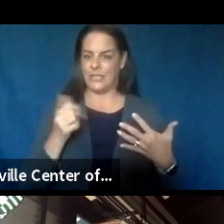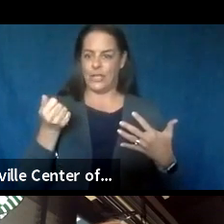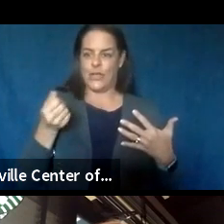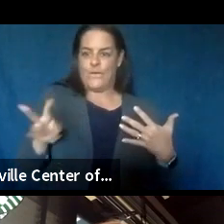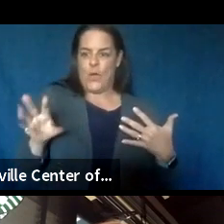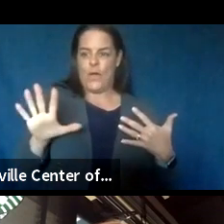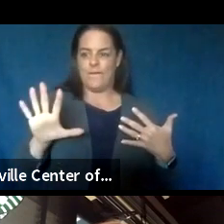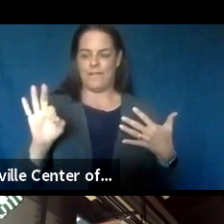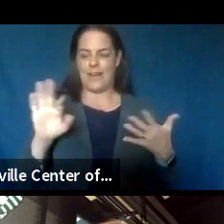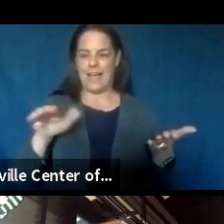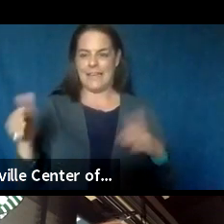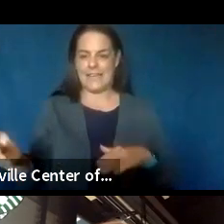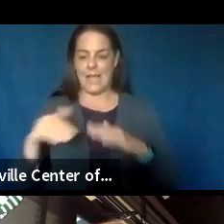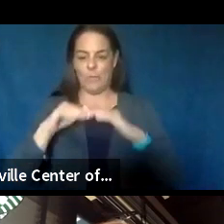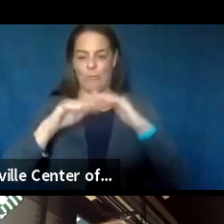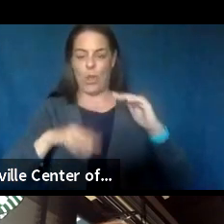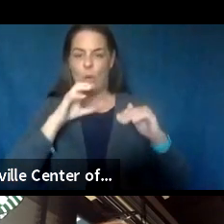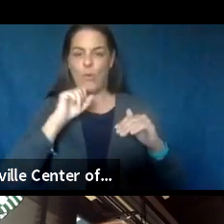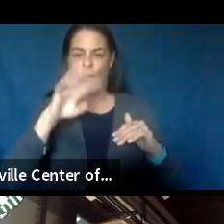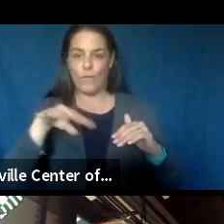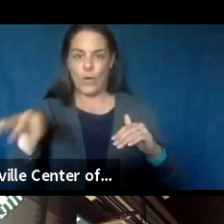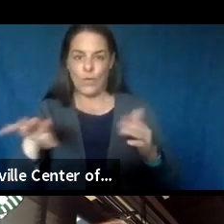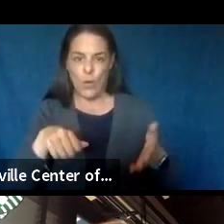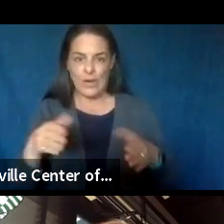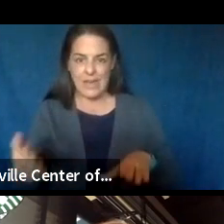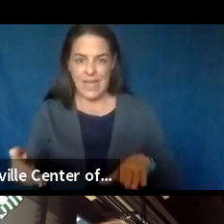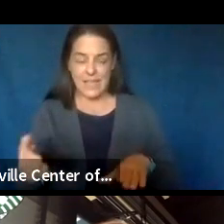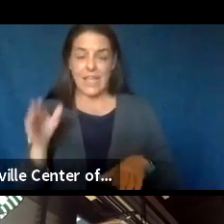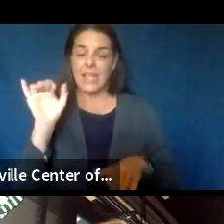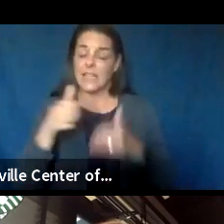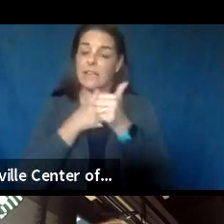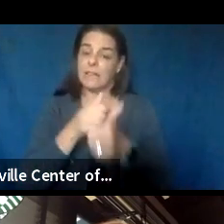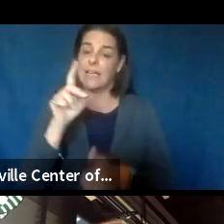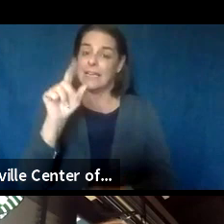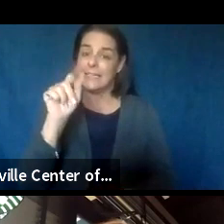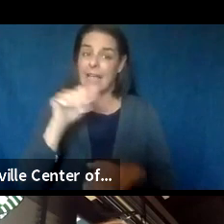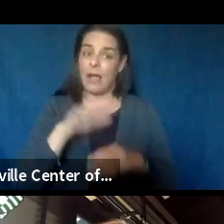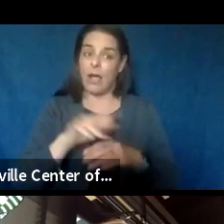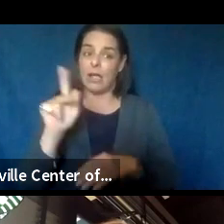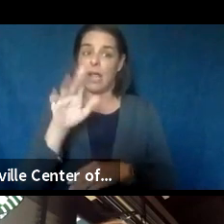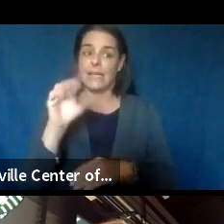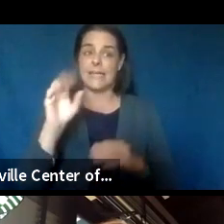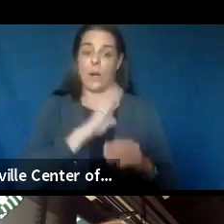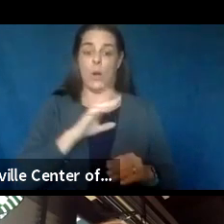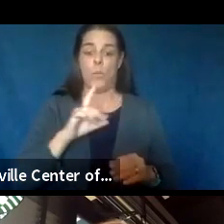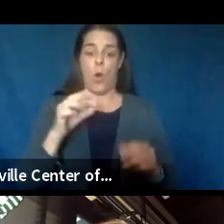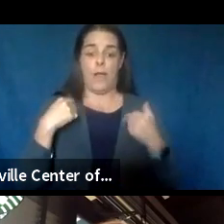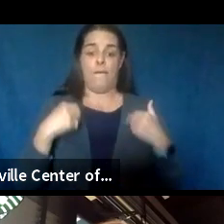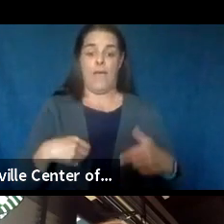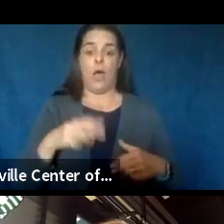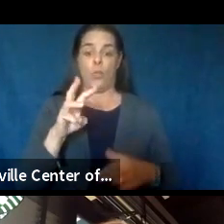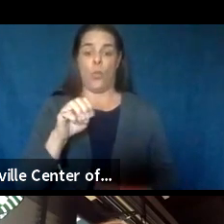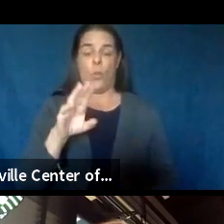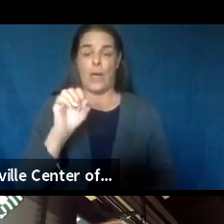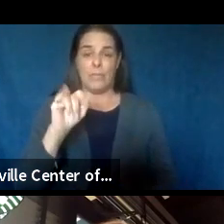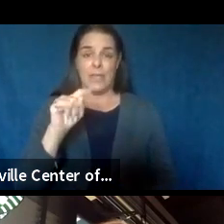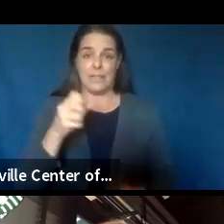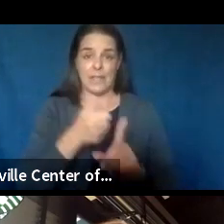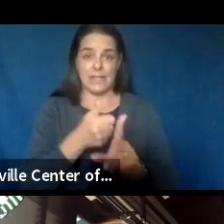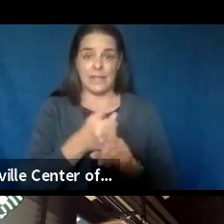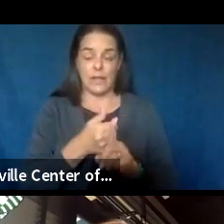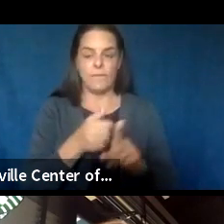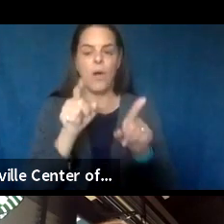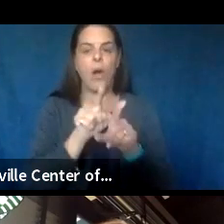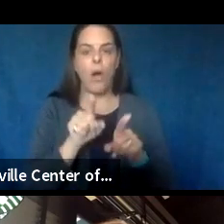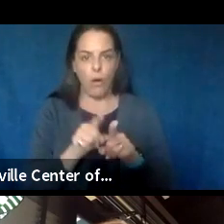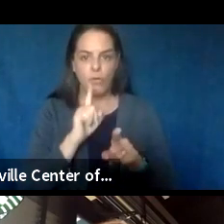deaths, have been in people below the age of 44. This is according to the data on the Knox County Board of Health's website itself. This is also taking into